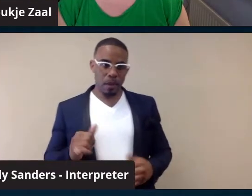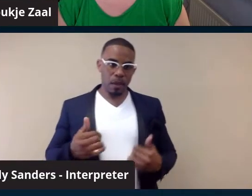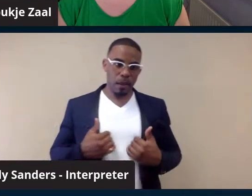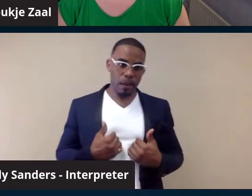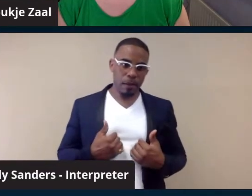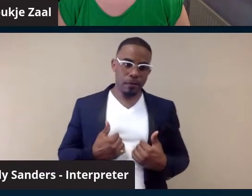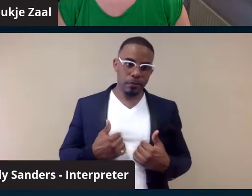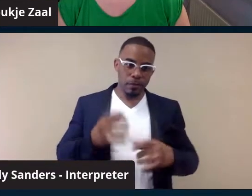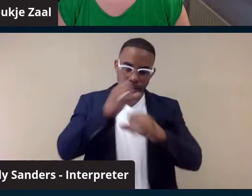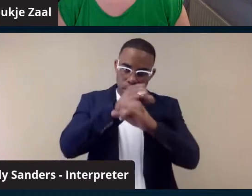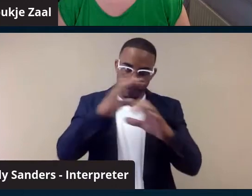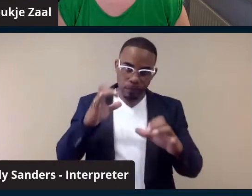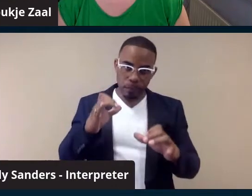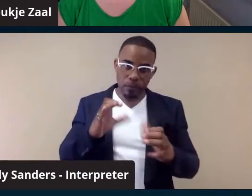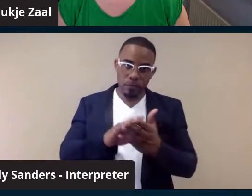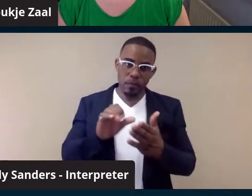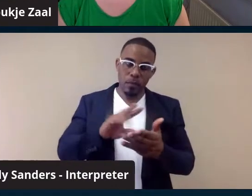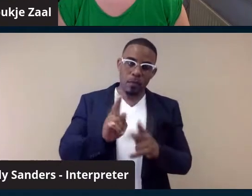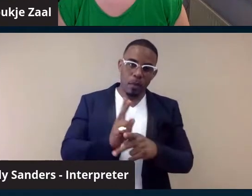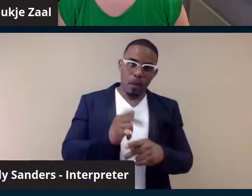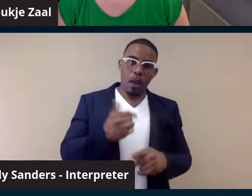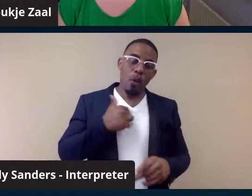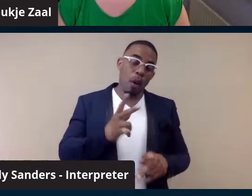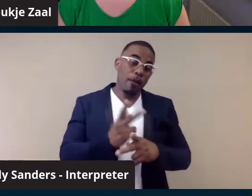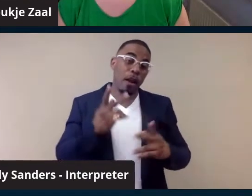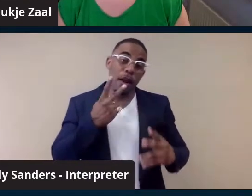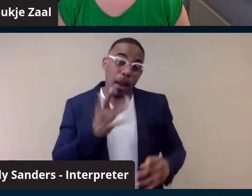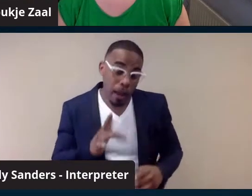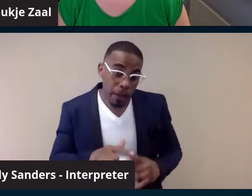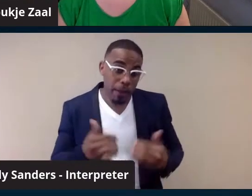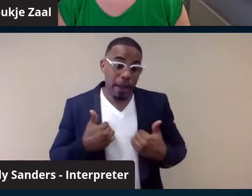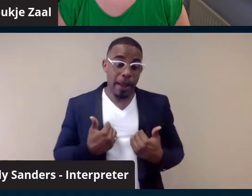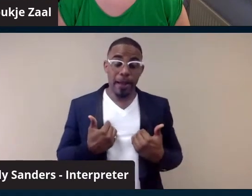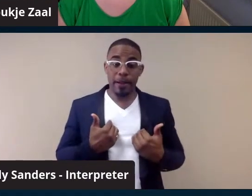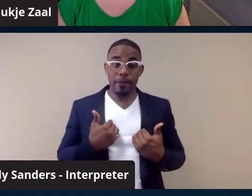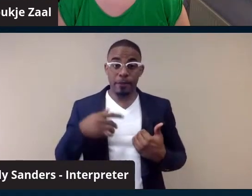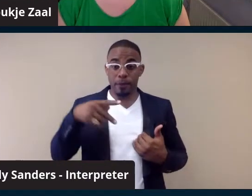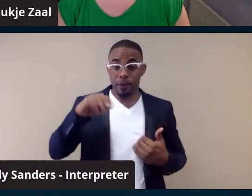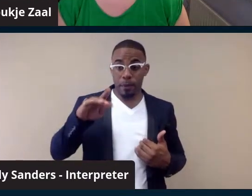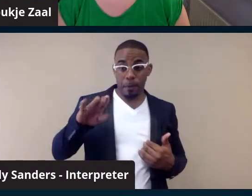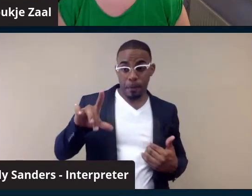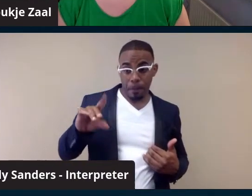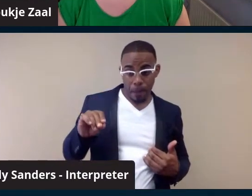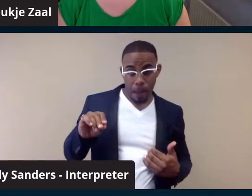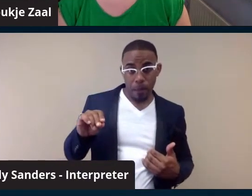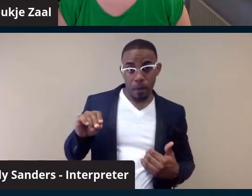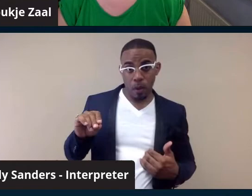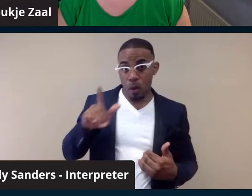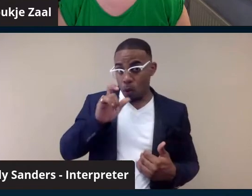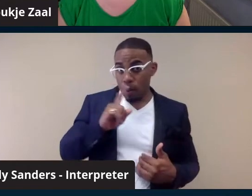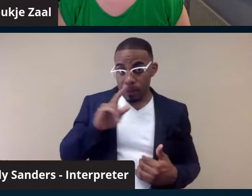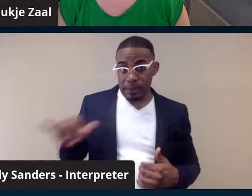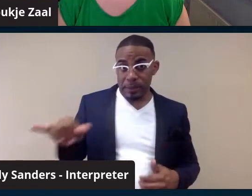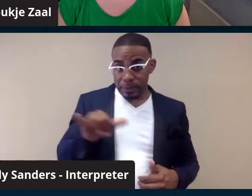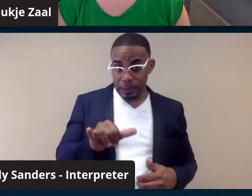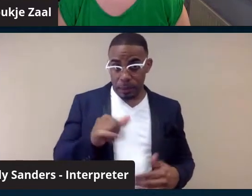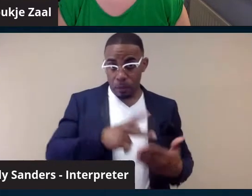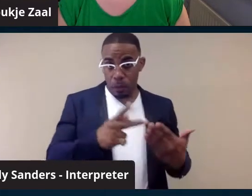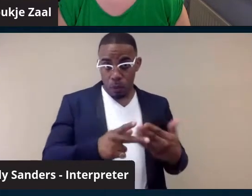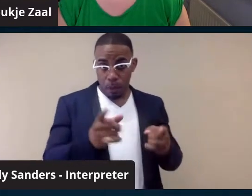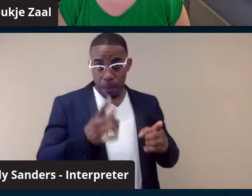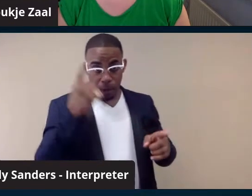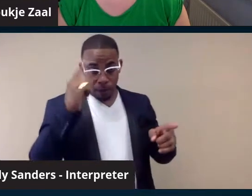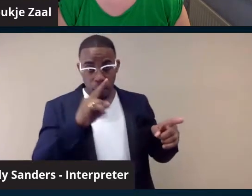Imagine Cup and we have the Student Partner Program, and we are very lucky to have Pablo Veramendi, who is the same program manager for